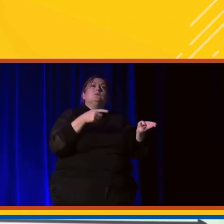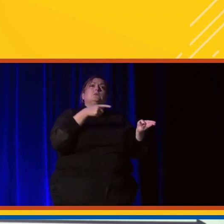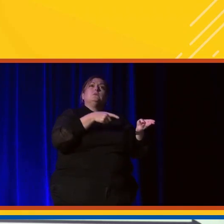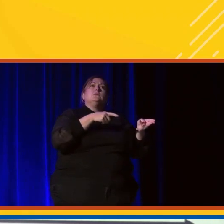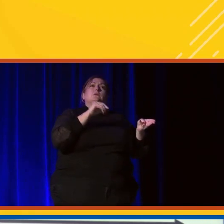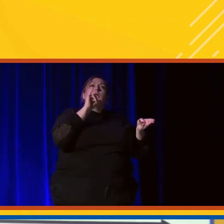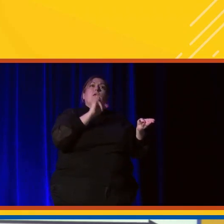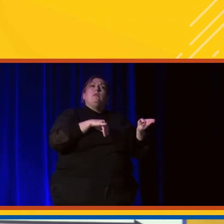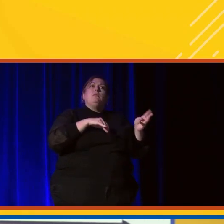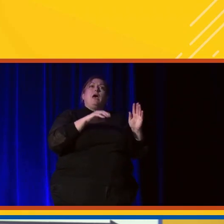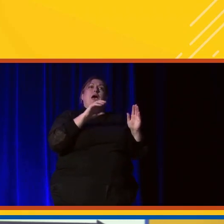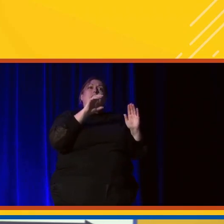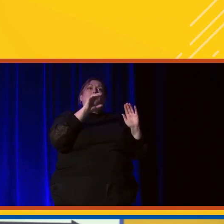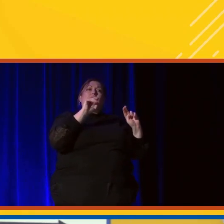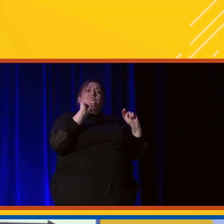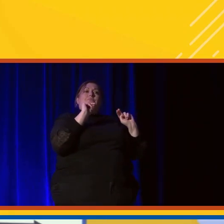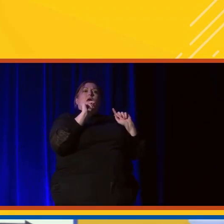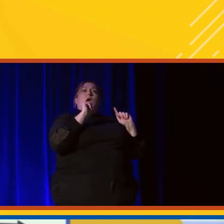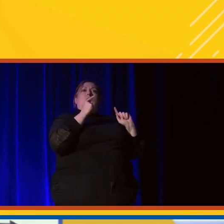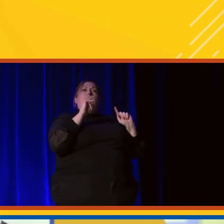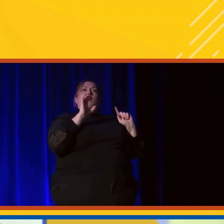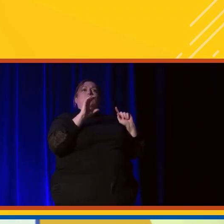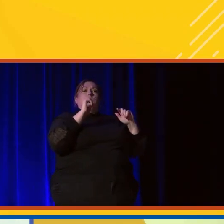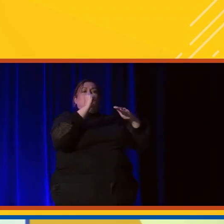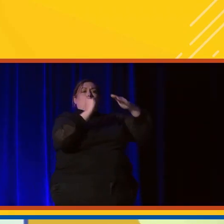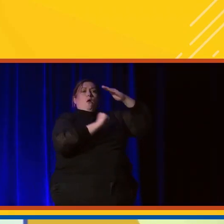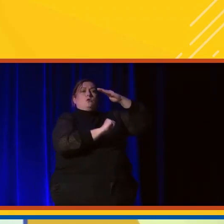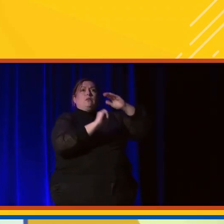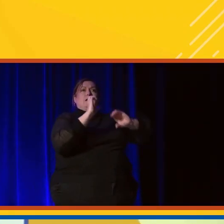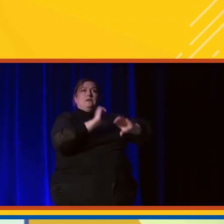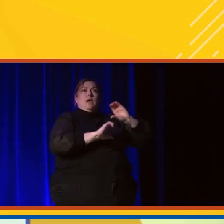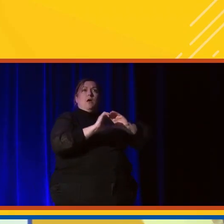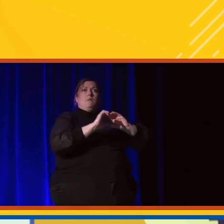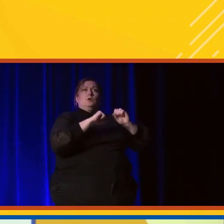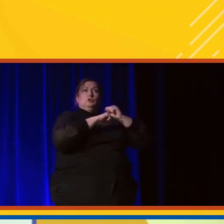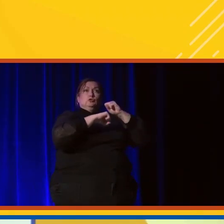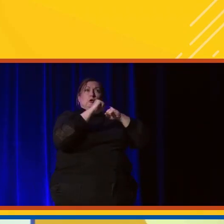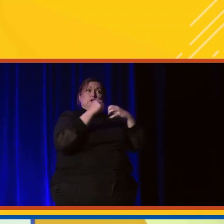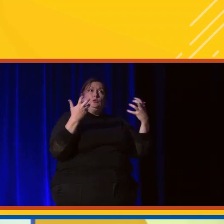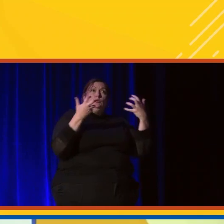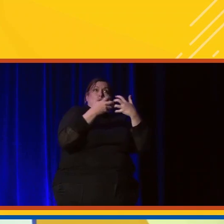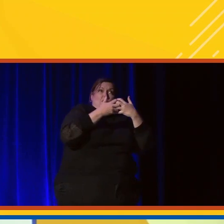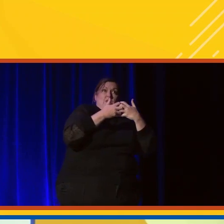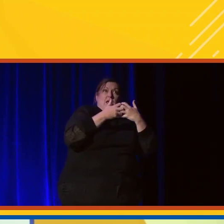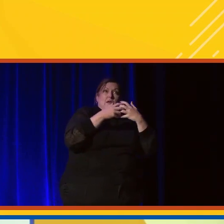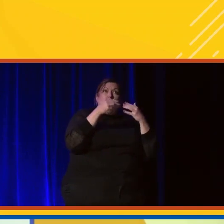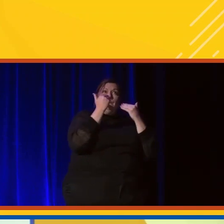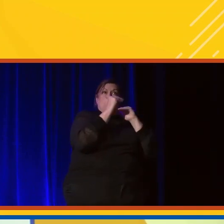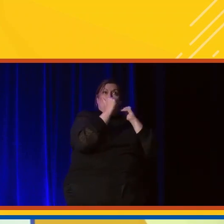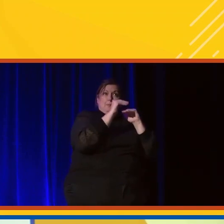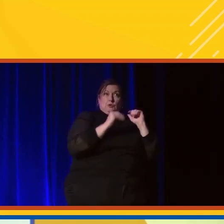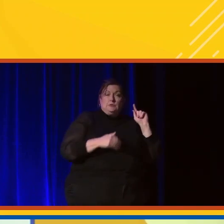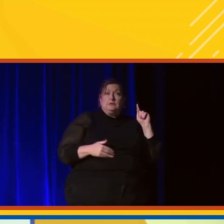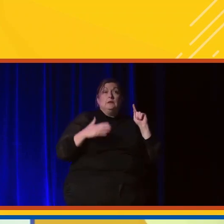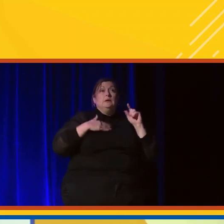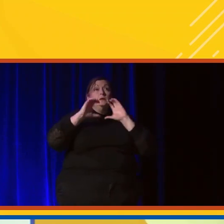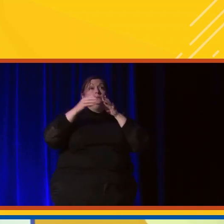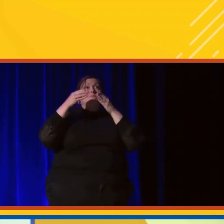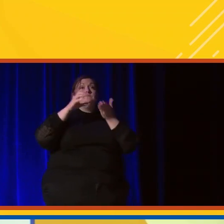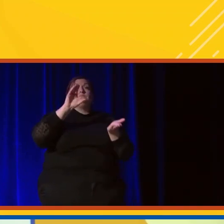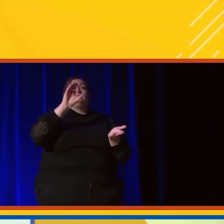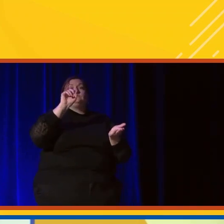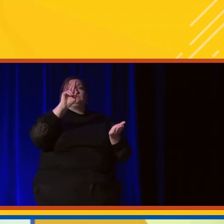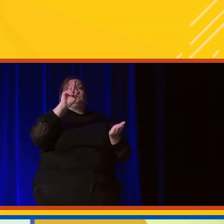that basically are agnostic to the underlying chemical structure. You fit parameters. So what my group focuses on are